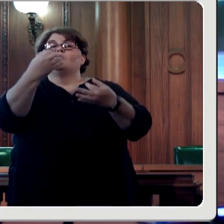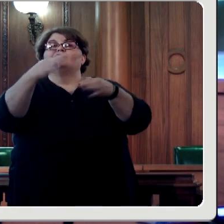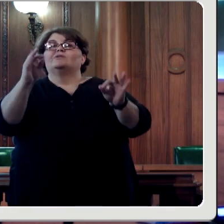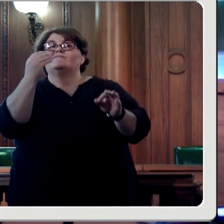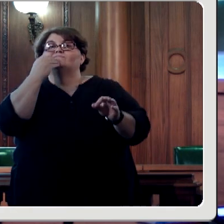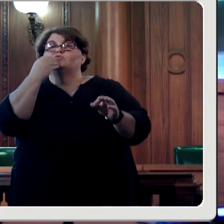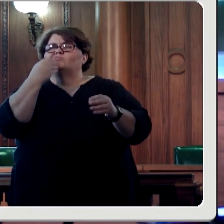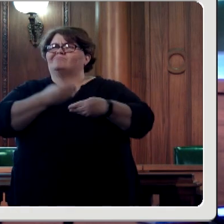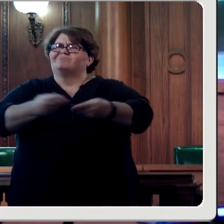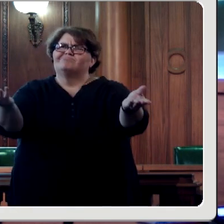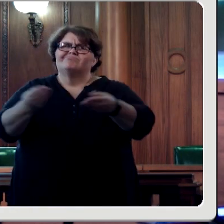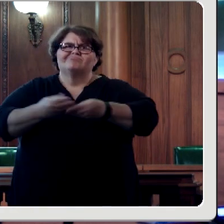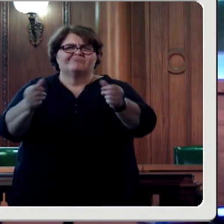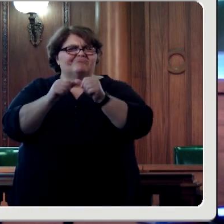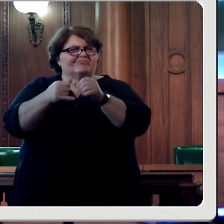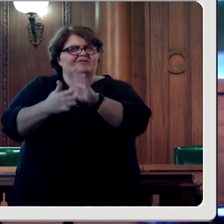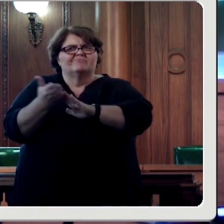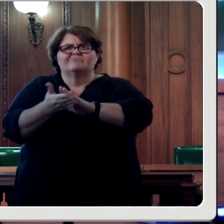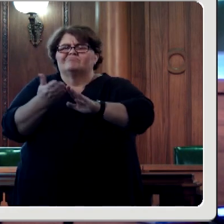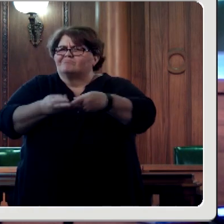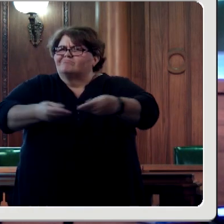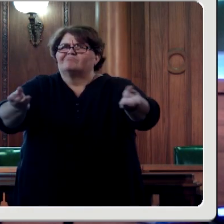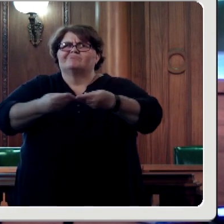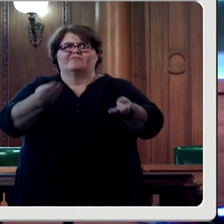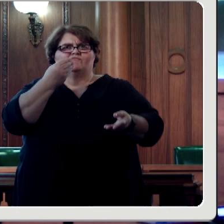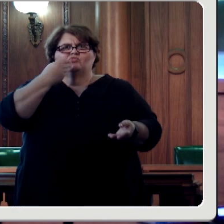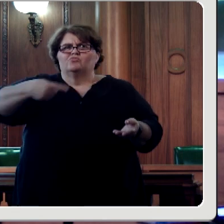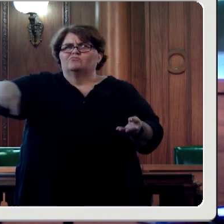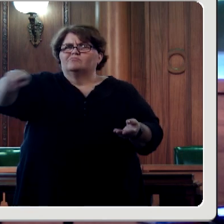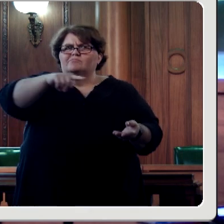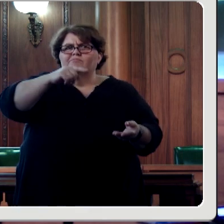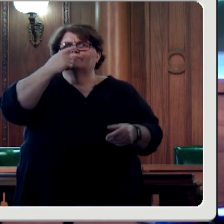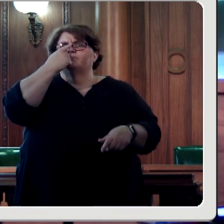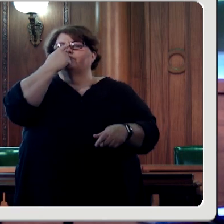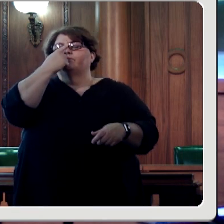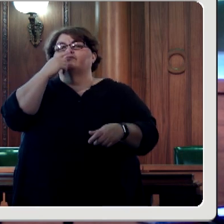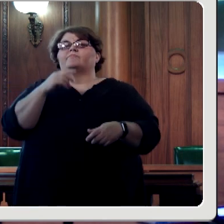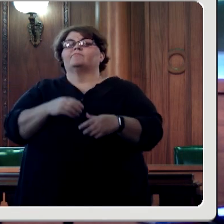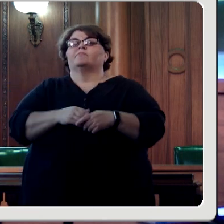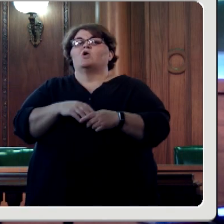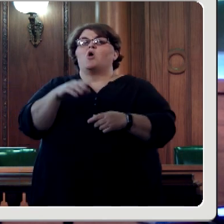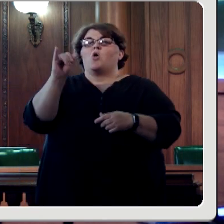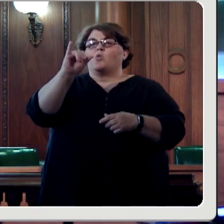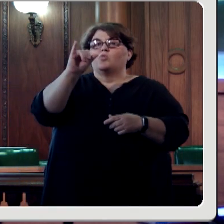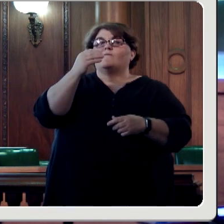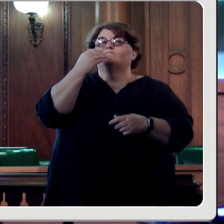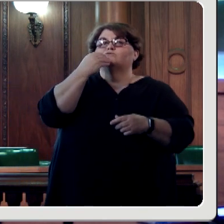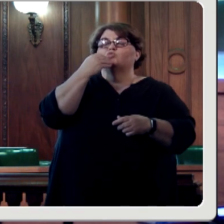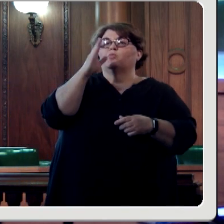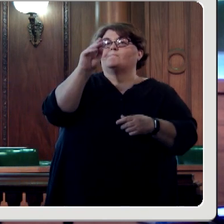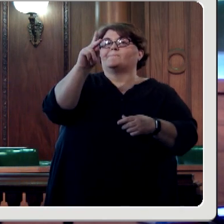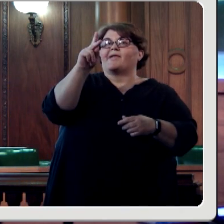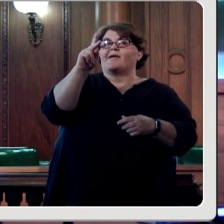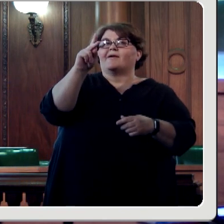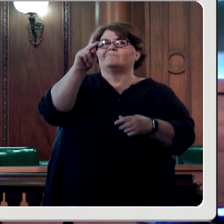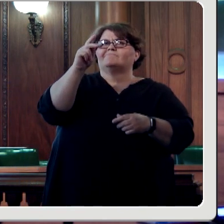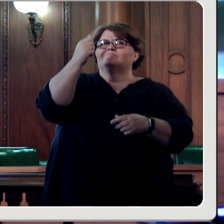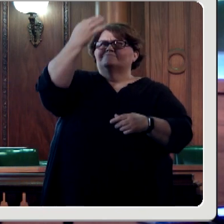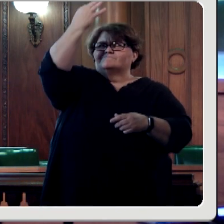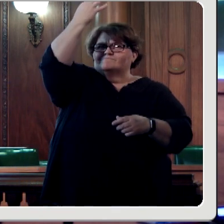and the Food Bank of Western Massachusetts every Friday. Again, we're serving about 3,500 families there with